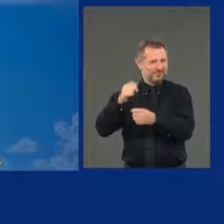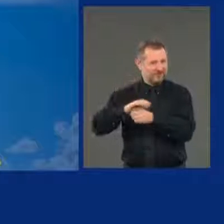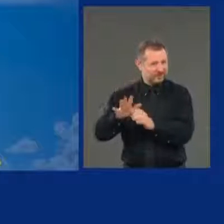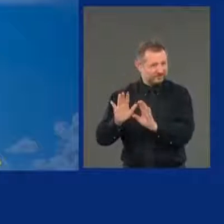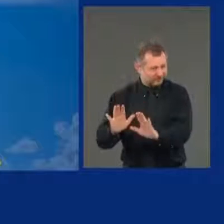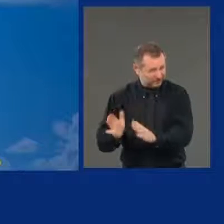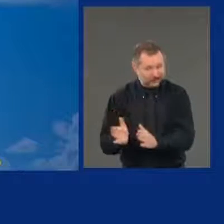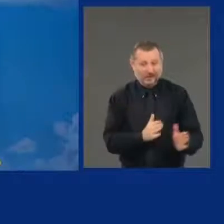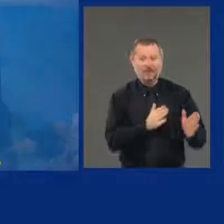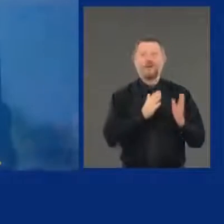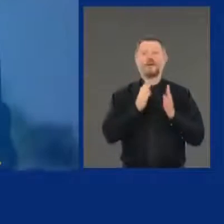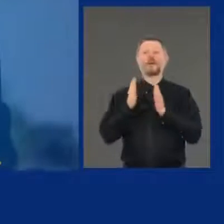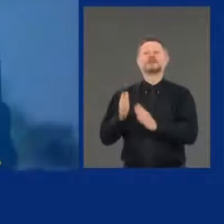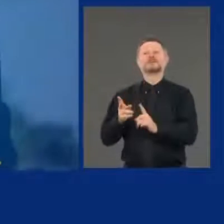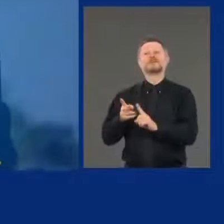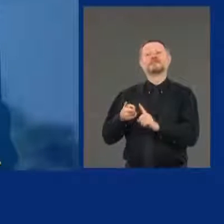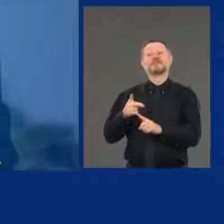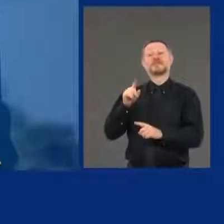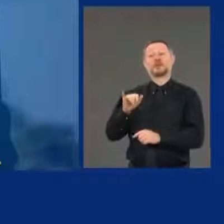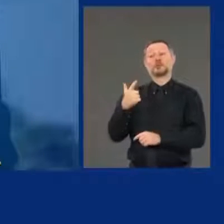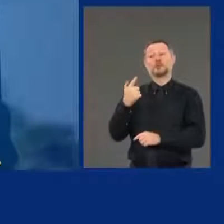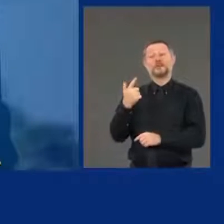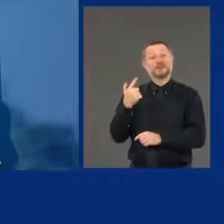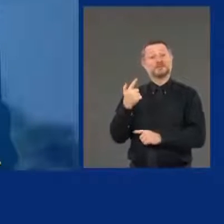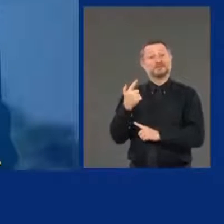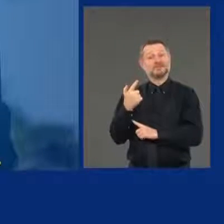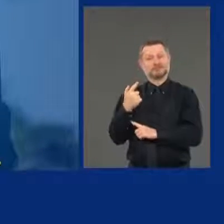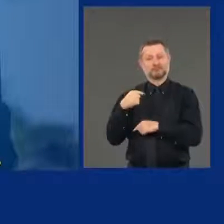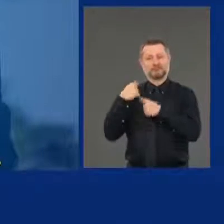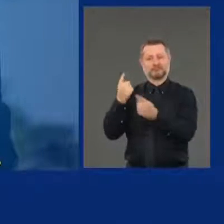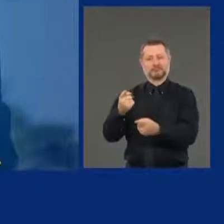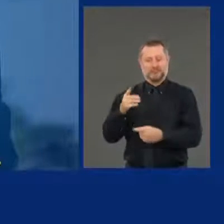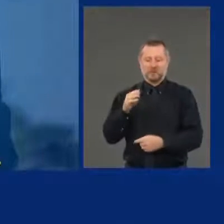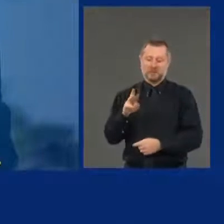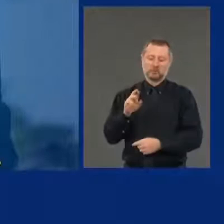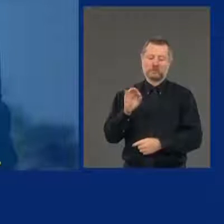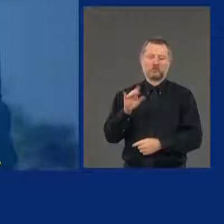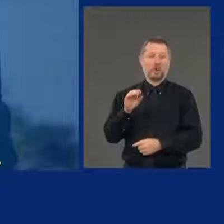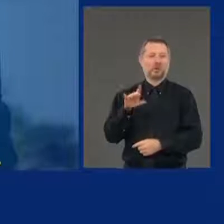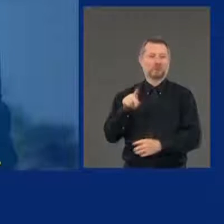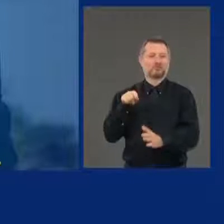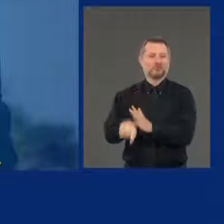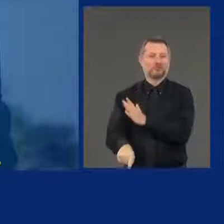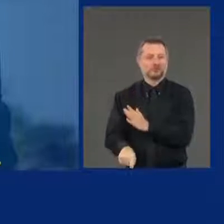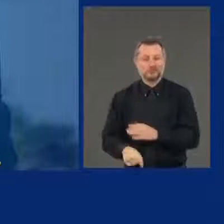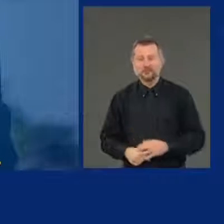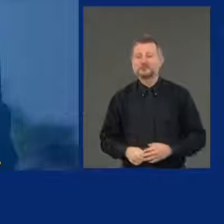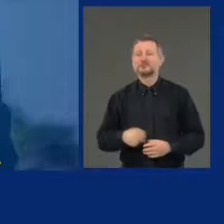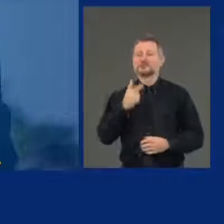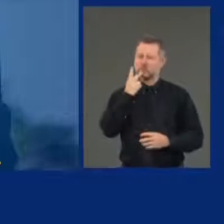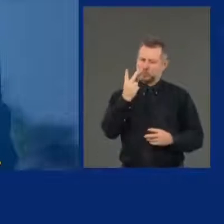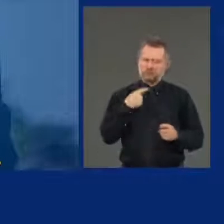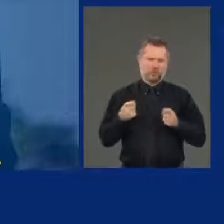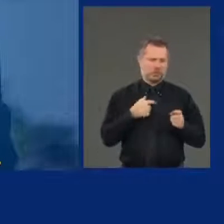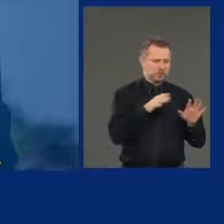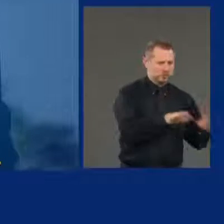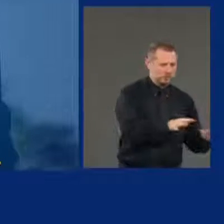New York, day 21 since Mr. Floyd's murder. We're handling both situations. They're